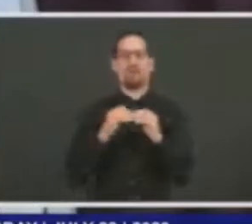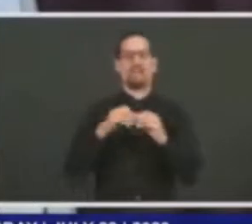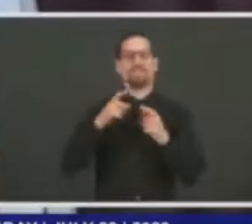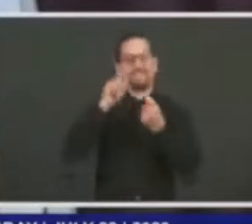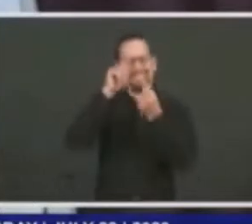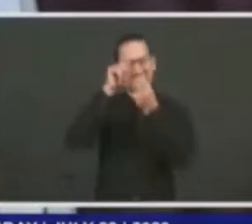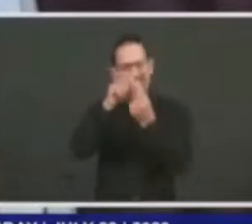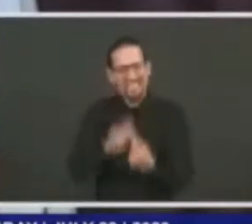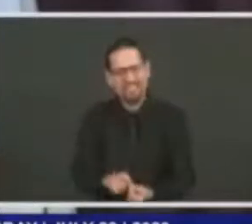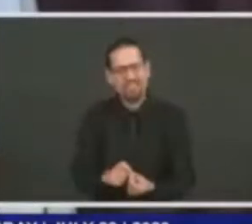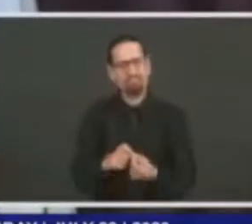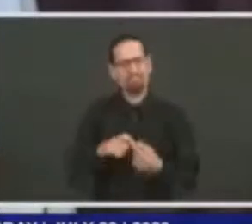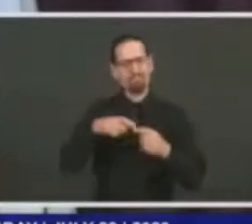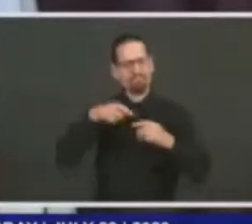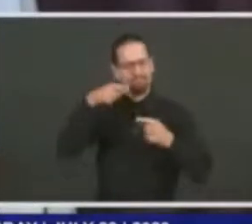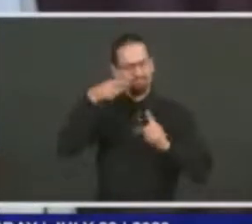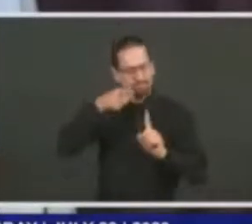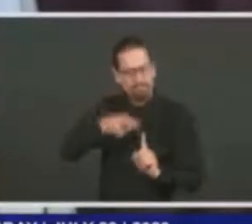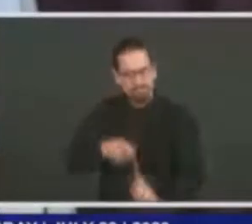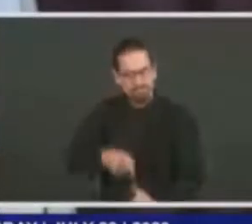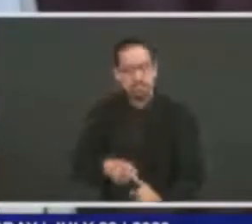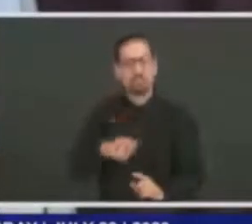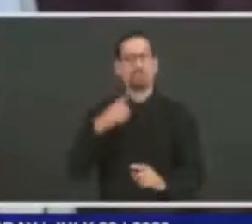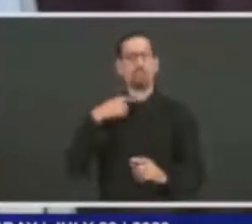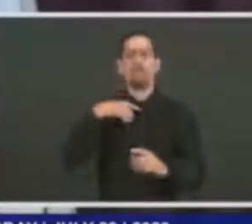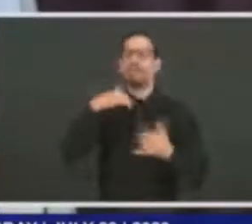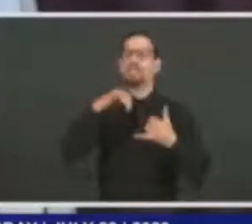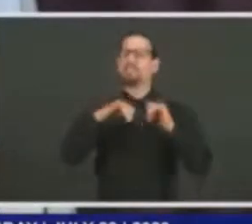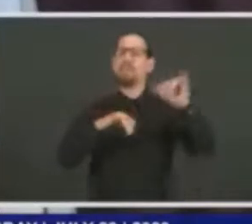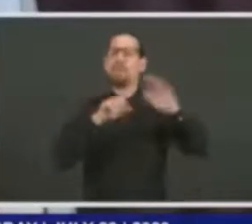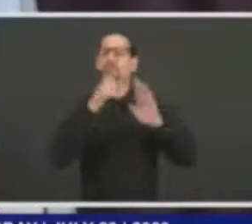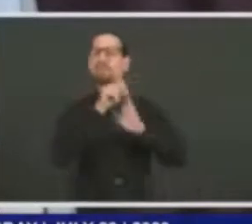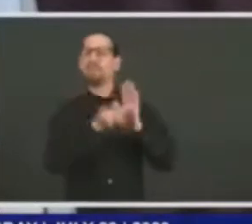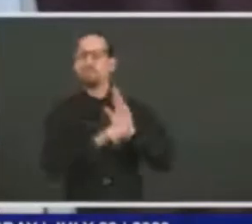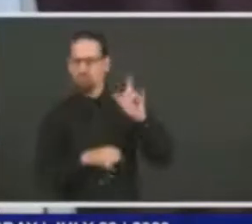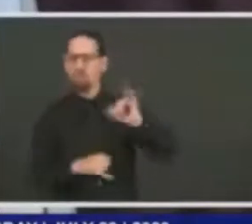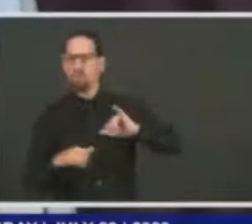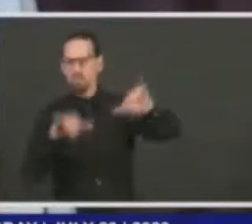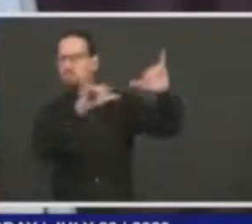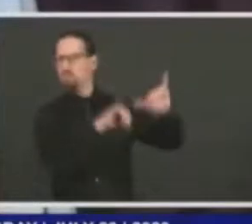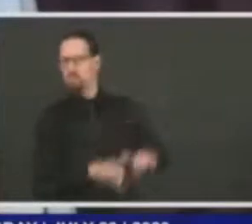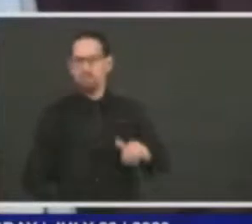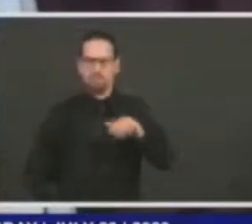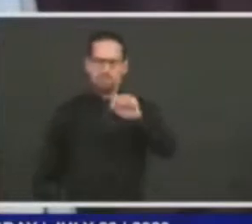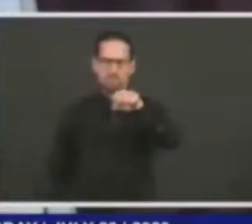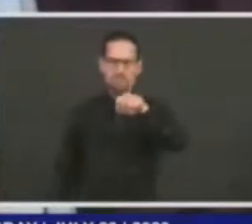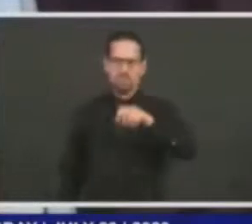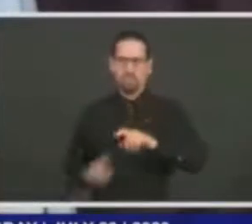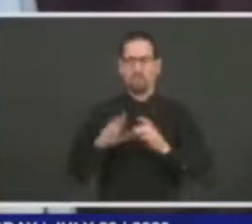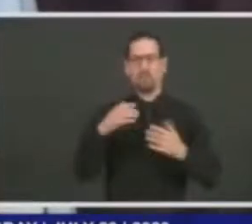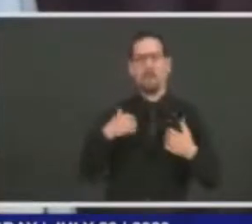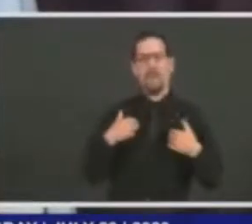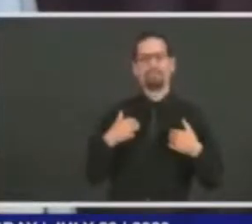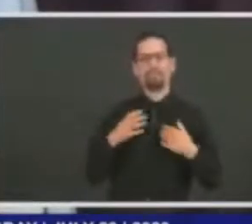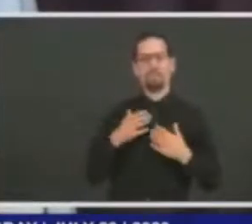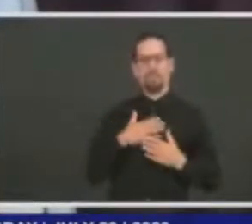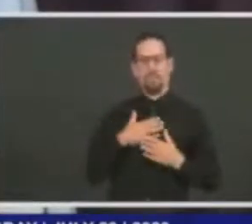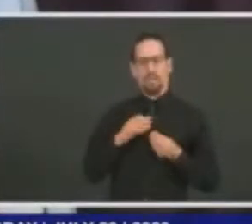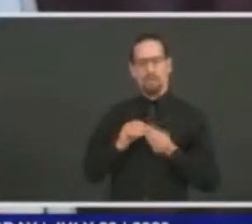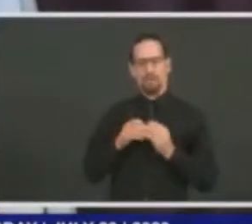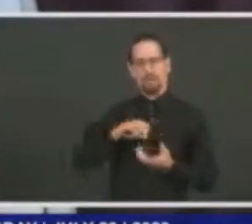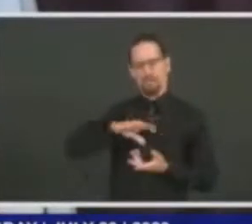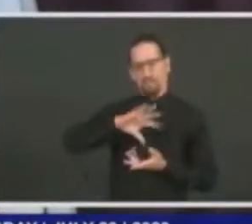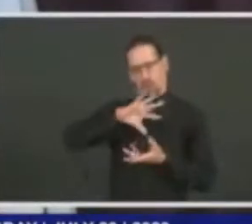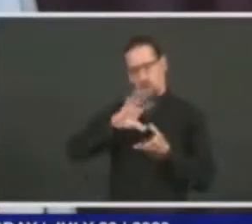what other states are doing is the number of positive cases over the number of total people